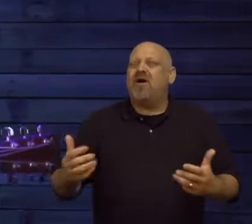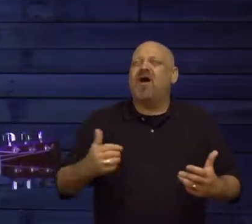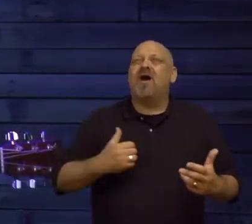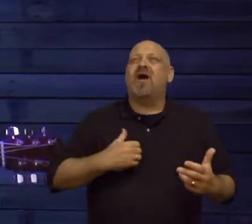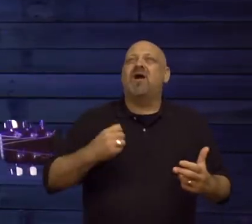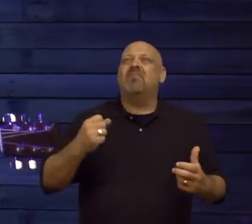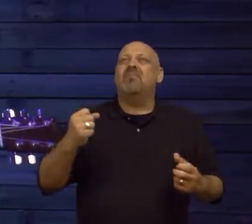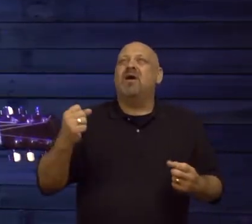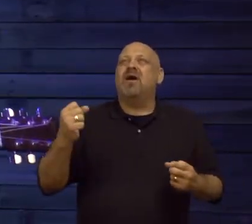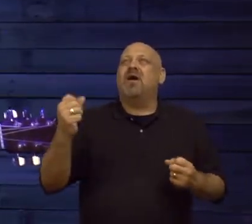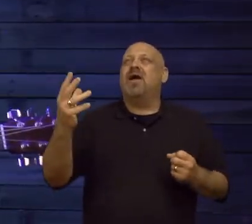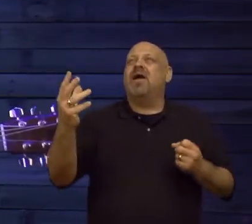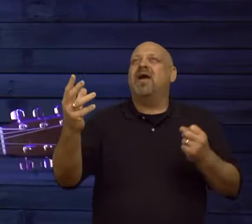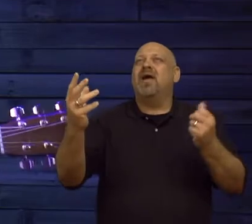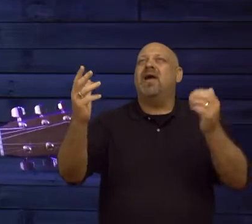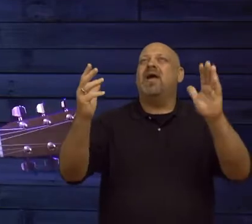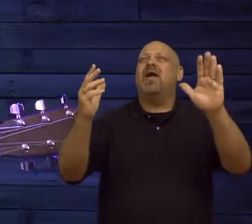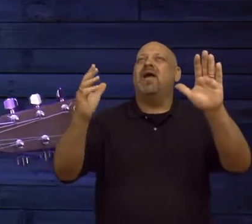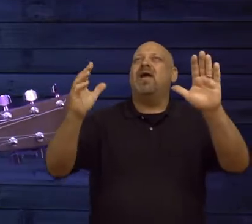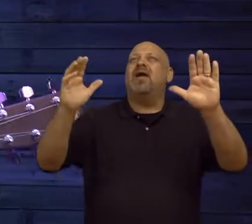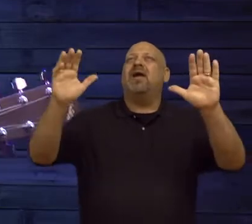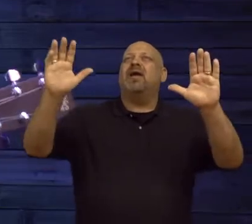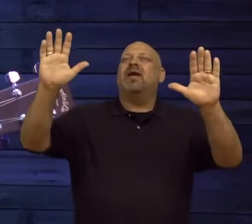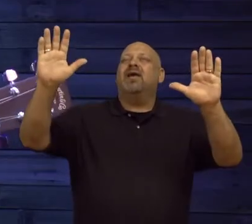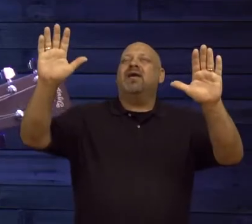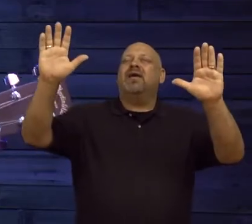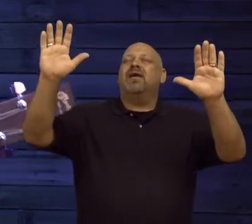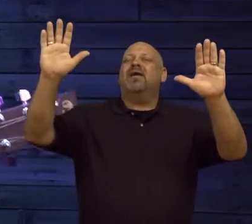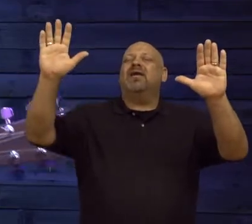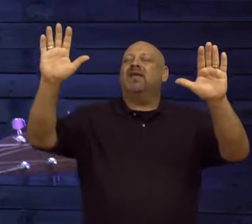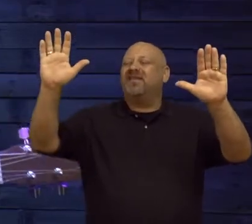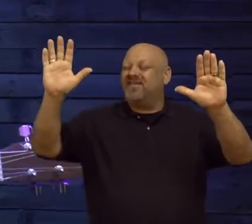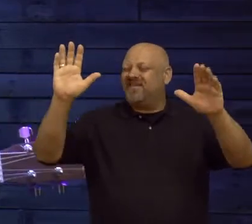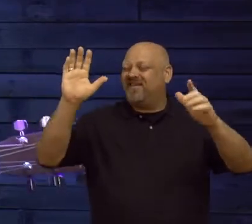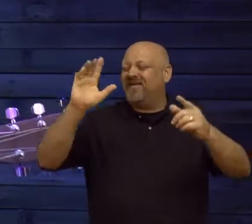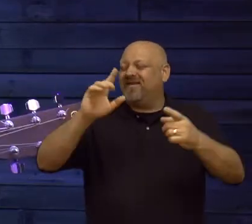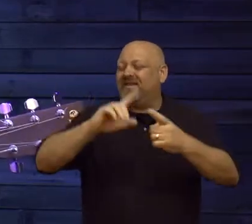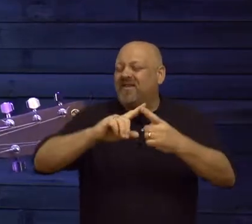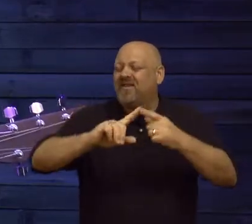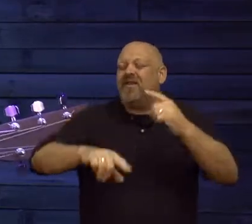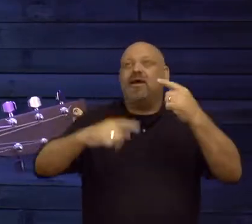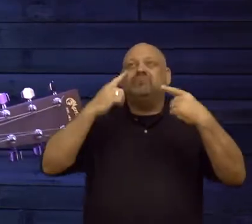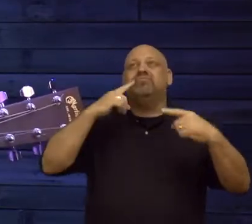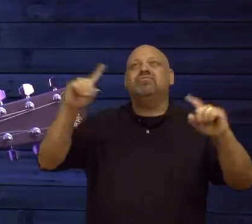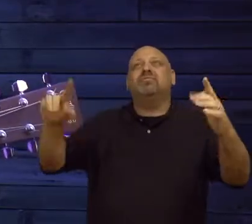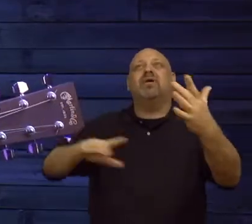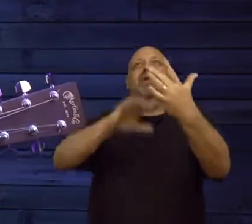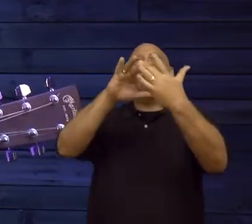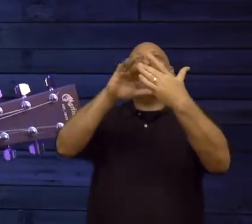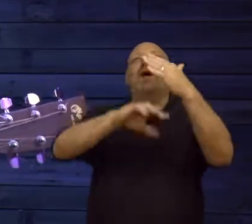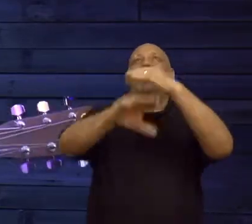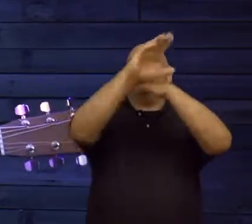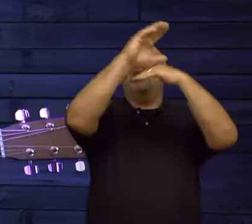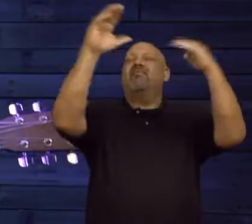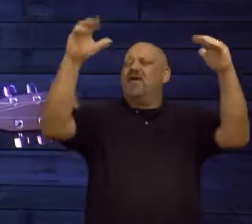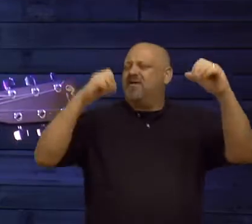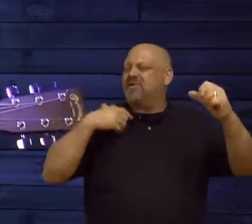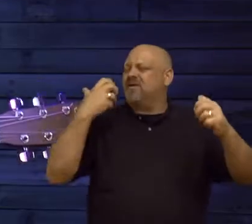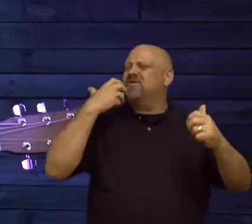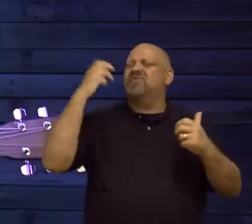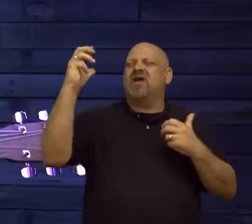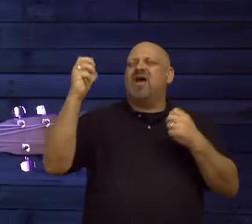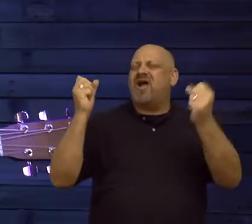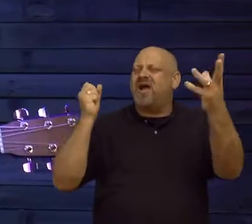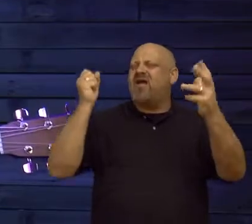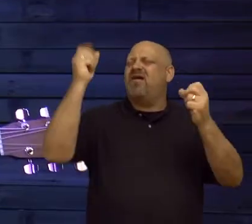I'm gonna lift my hands till I can reach heaven. I'm